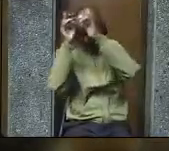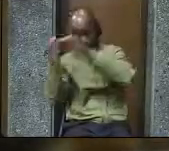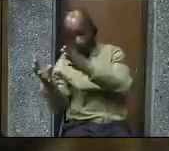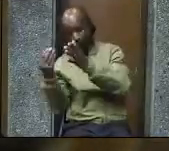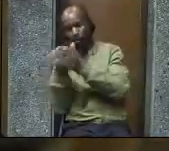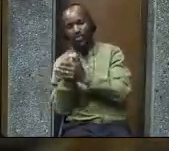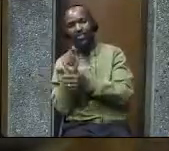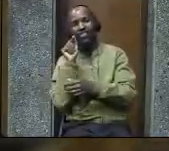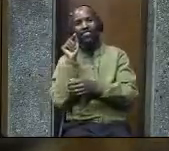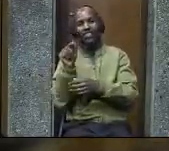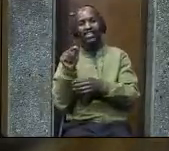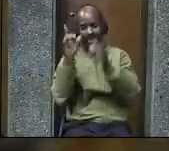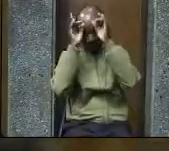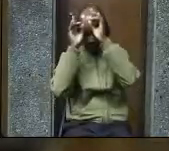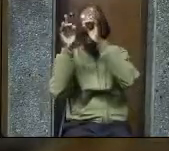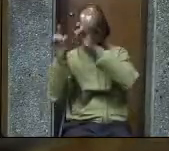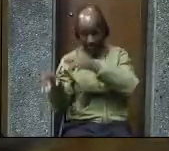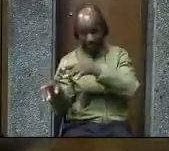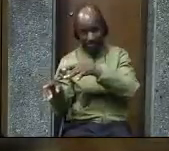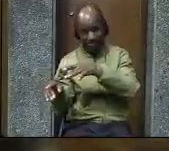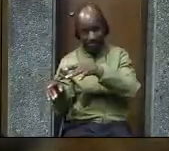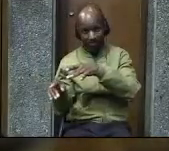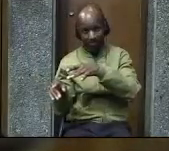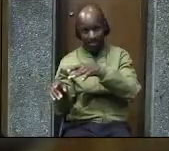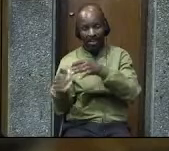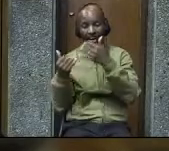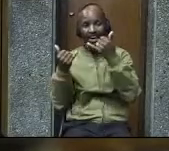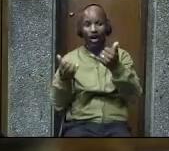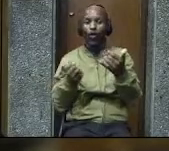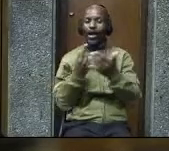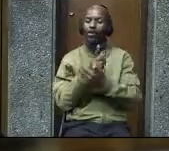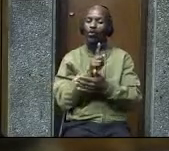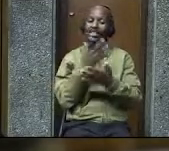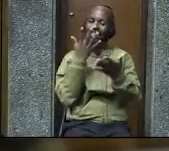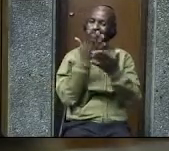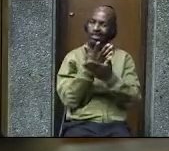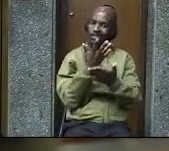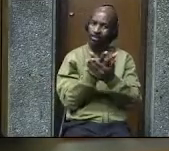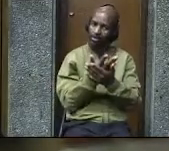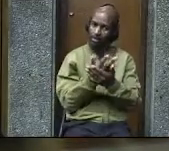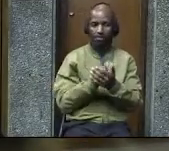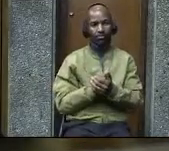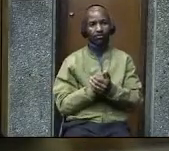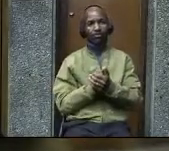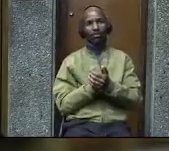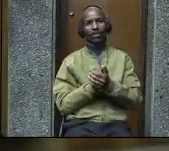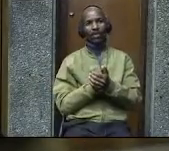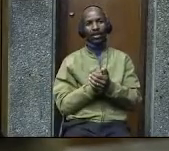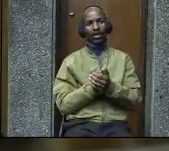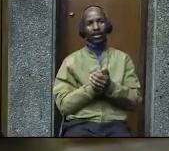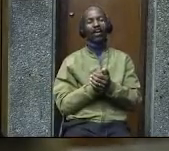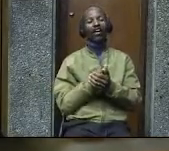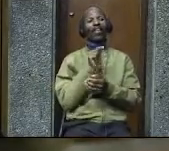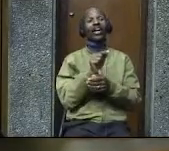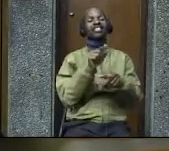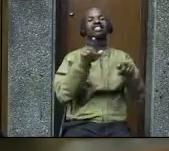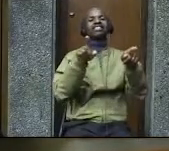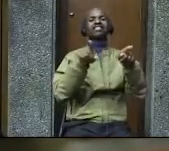that information there, ukuthi what happened exactly. Does the very same